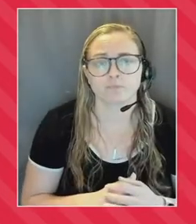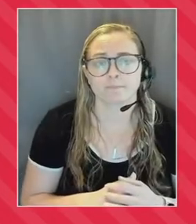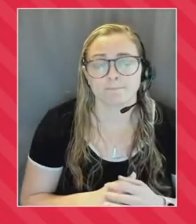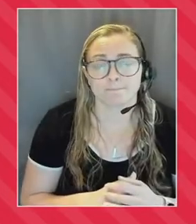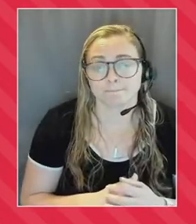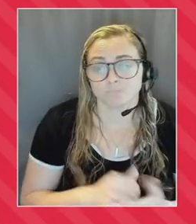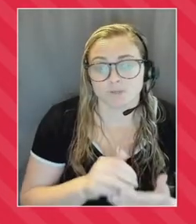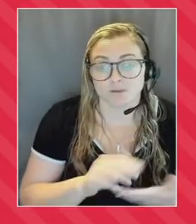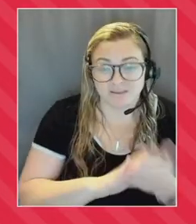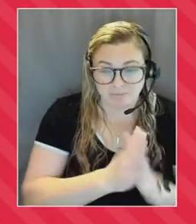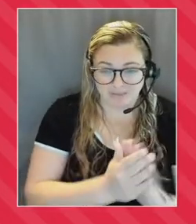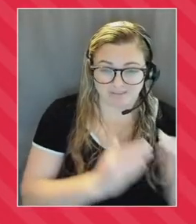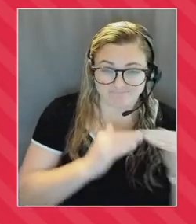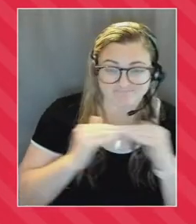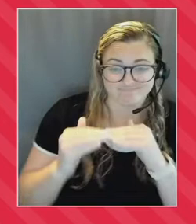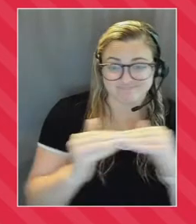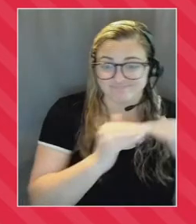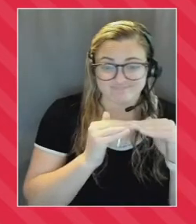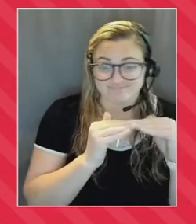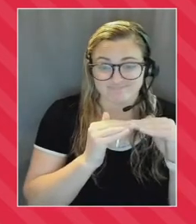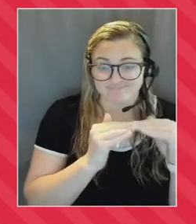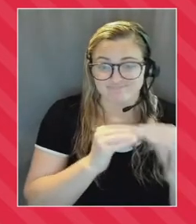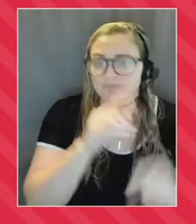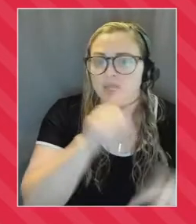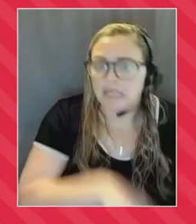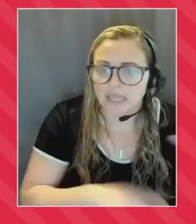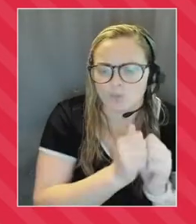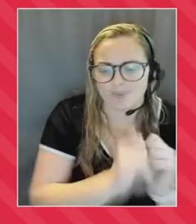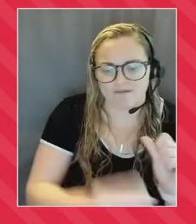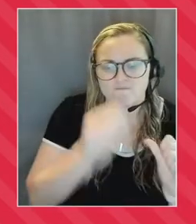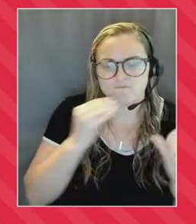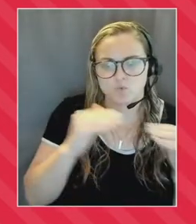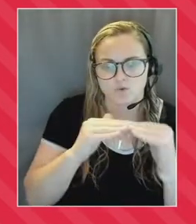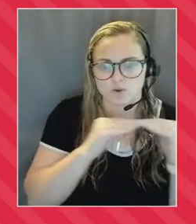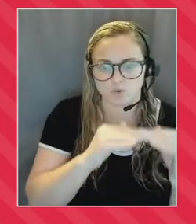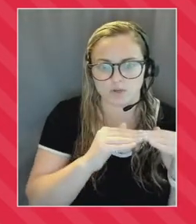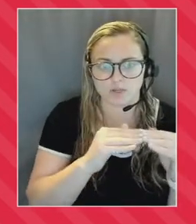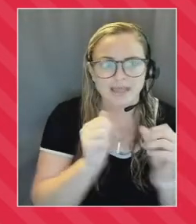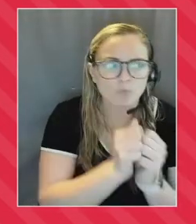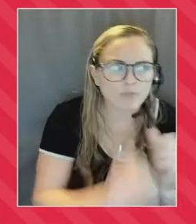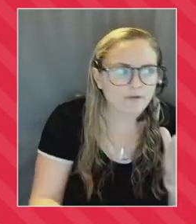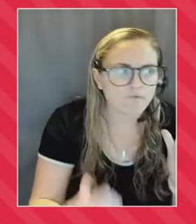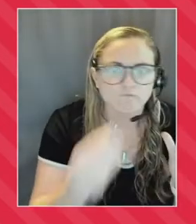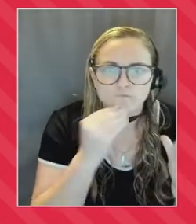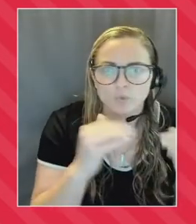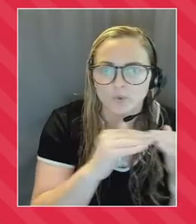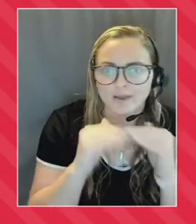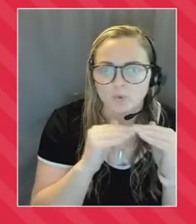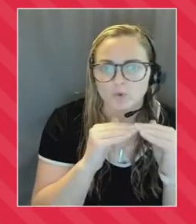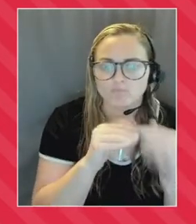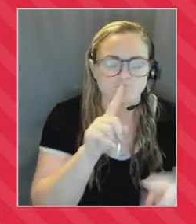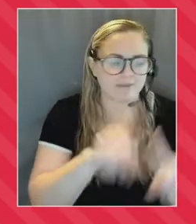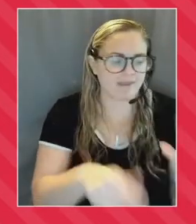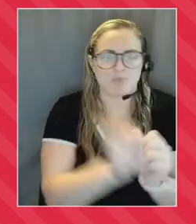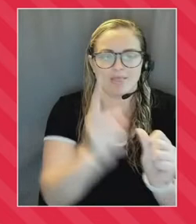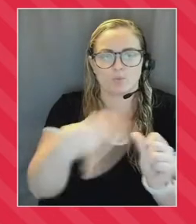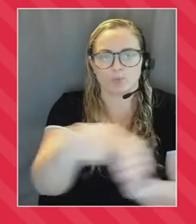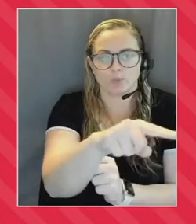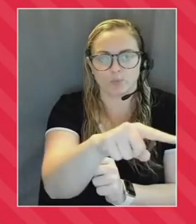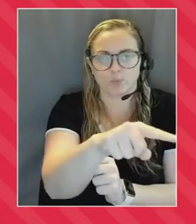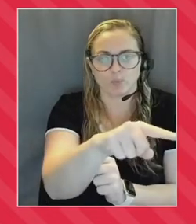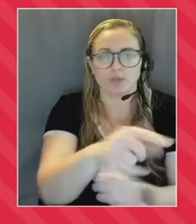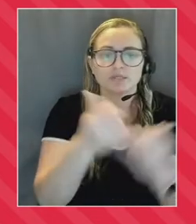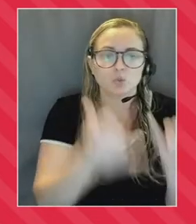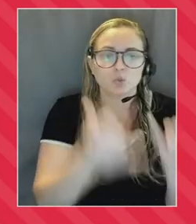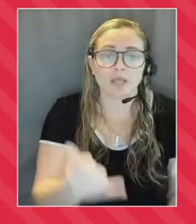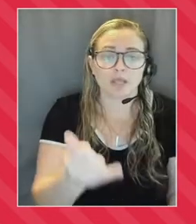equity without food equity. And we can't achieve food equity without all of you. So today we'll be